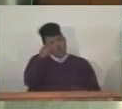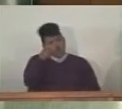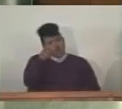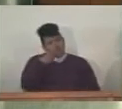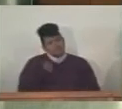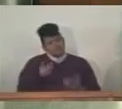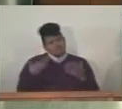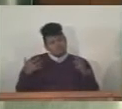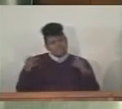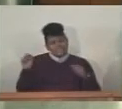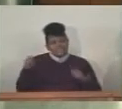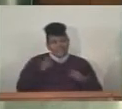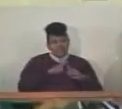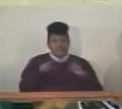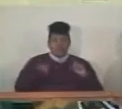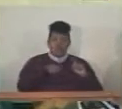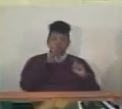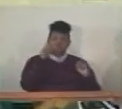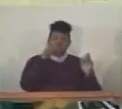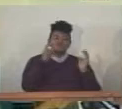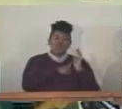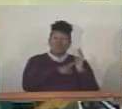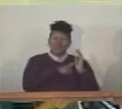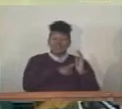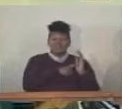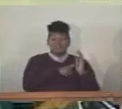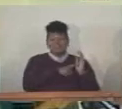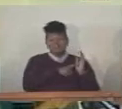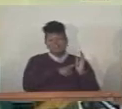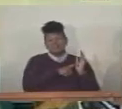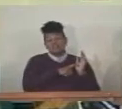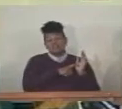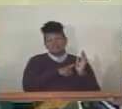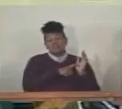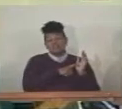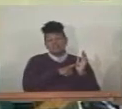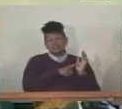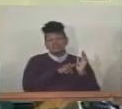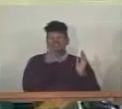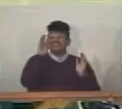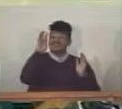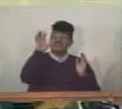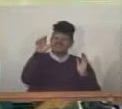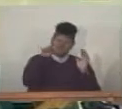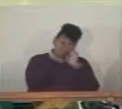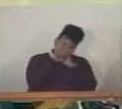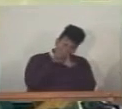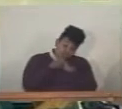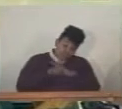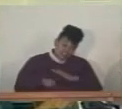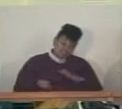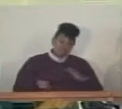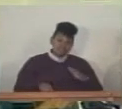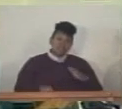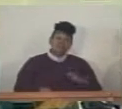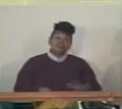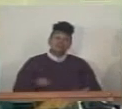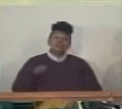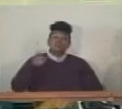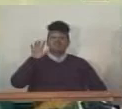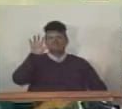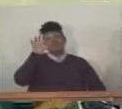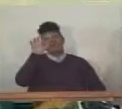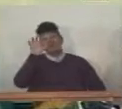us recognize that those 600 murders, at least 500 and